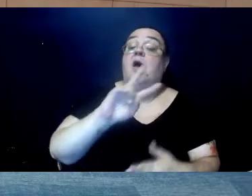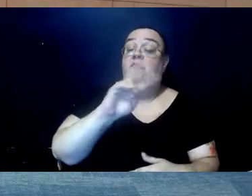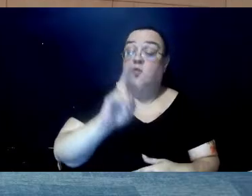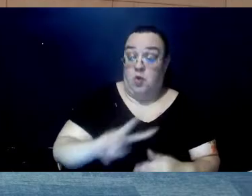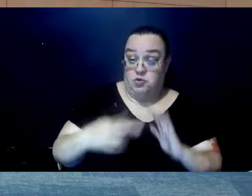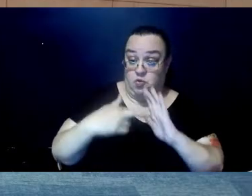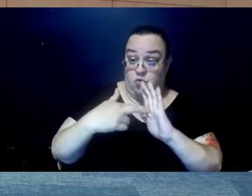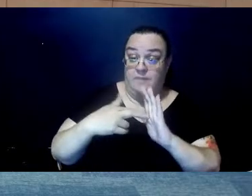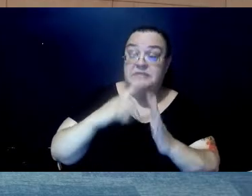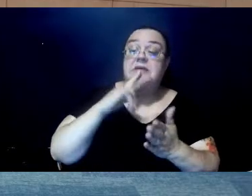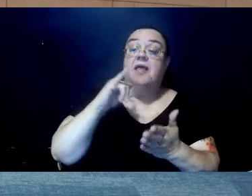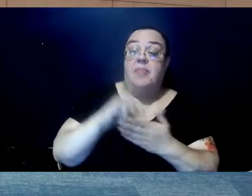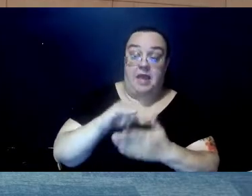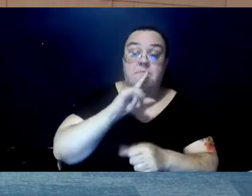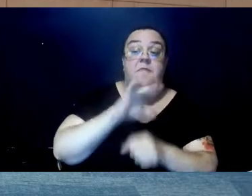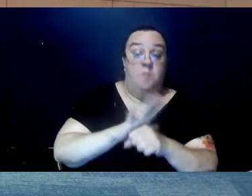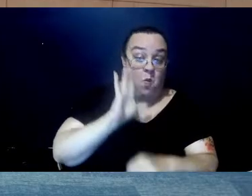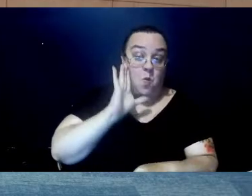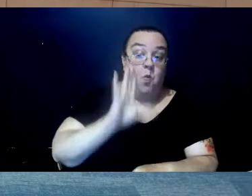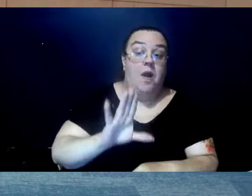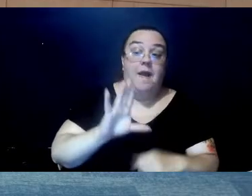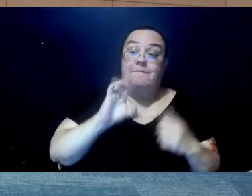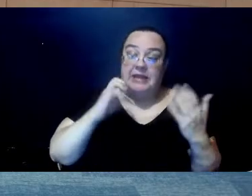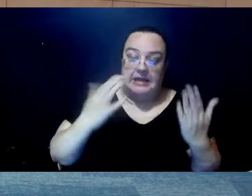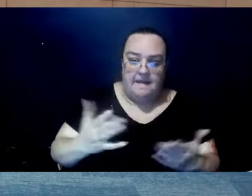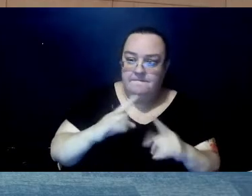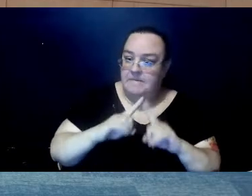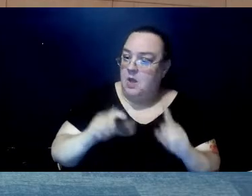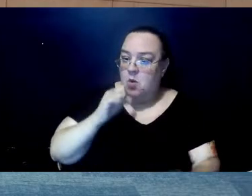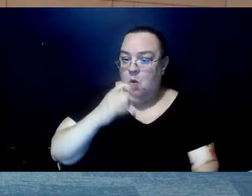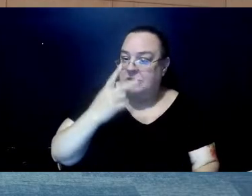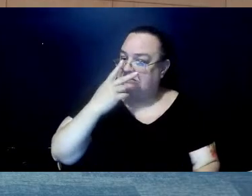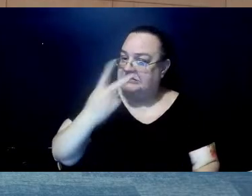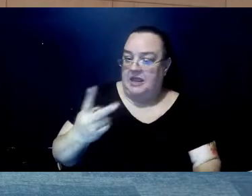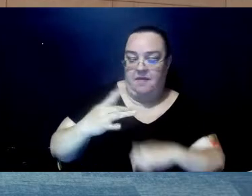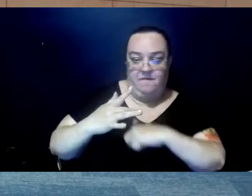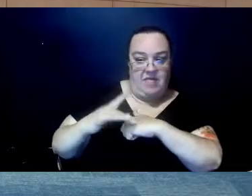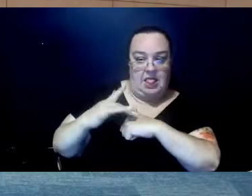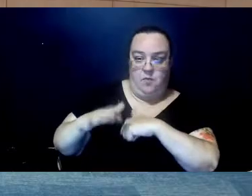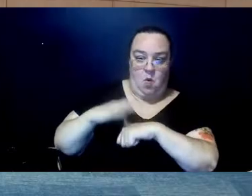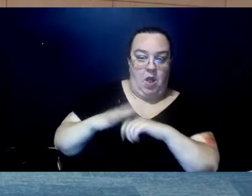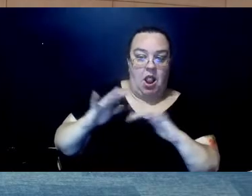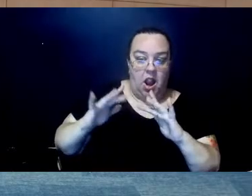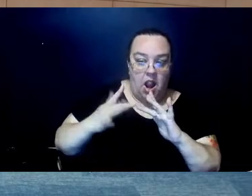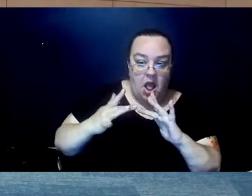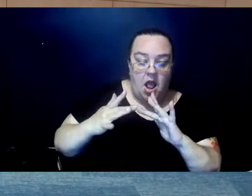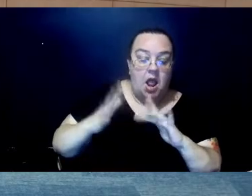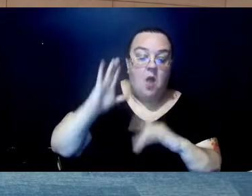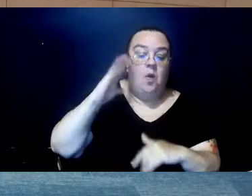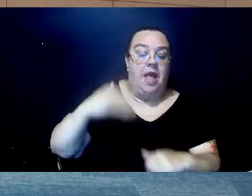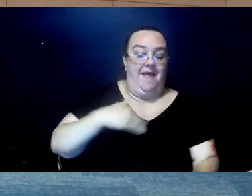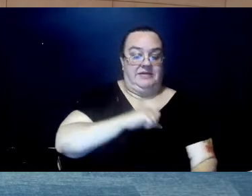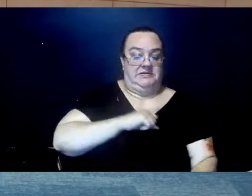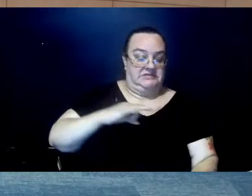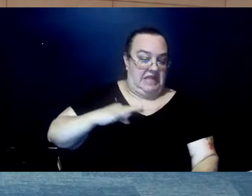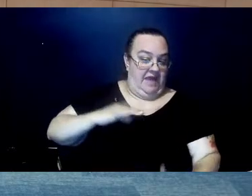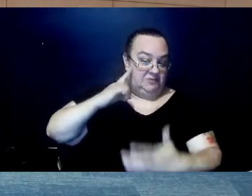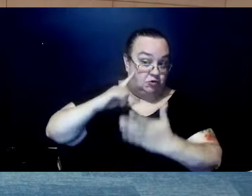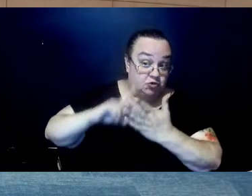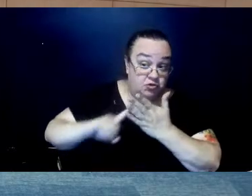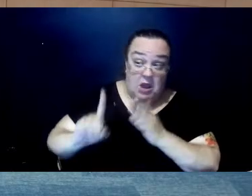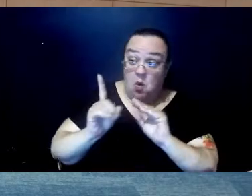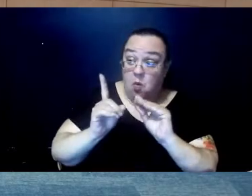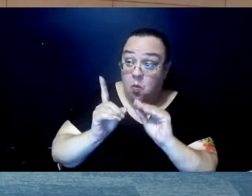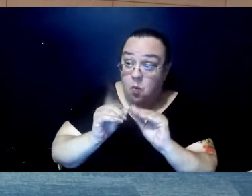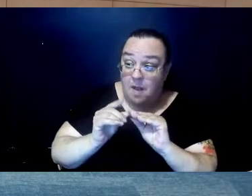they will be here, but we're not seeing them available online. I'm going to have staff check one more time. So give